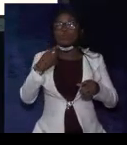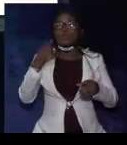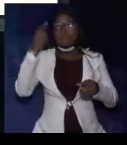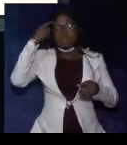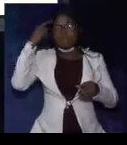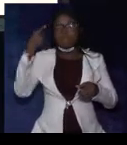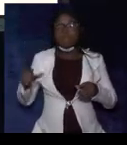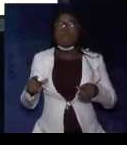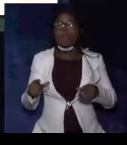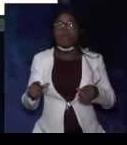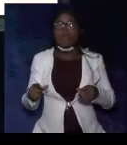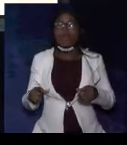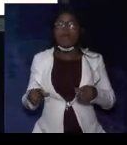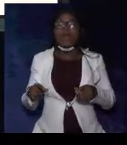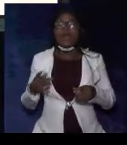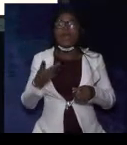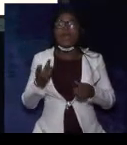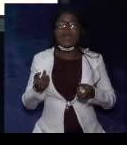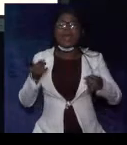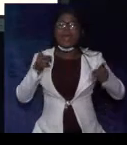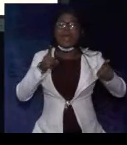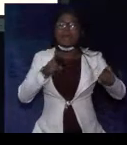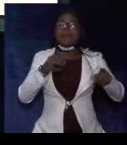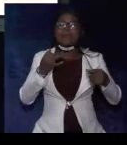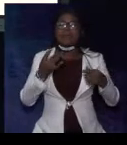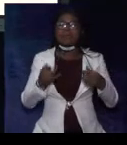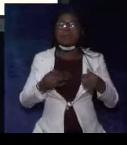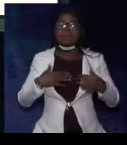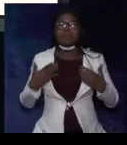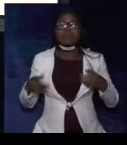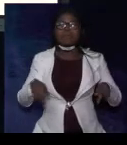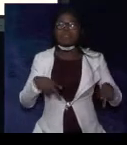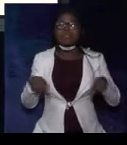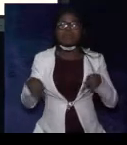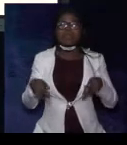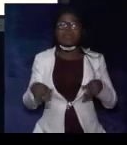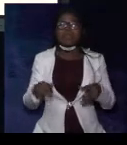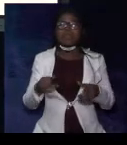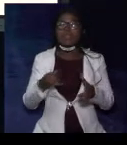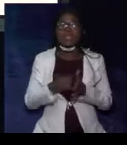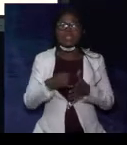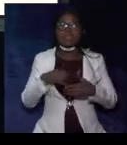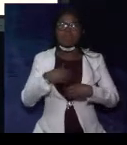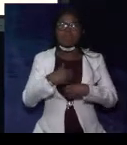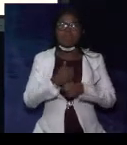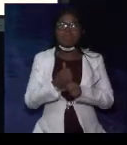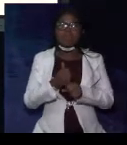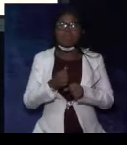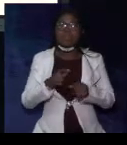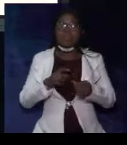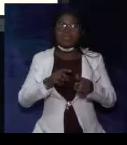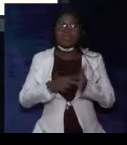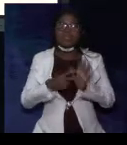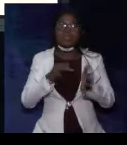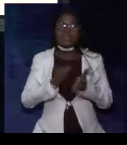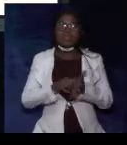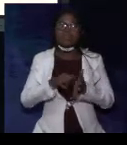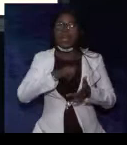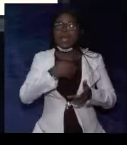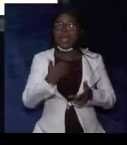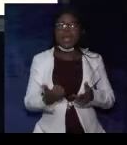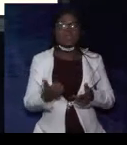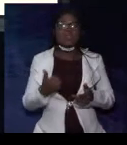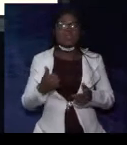real people, an event told for entertainment. In essence, it means that any story